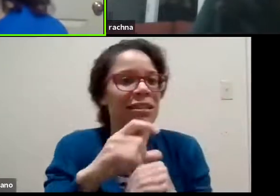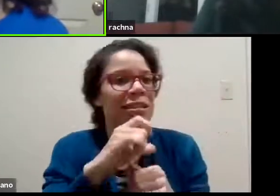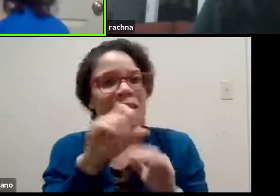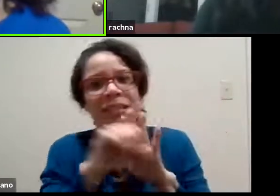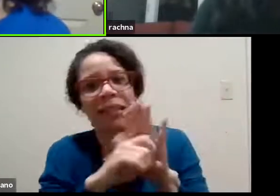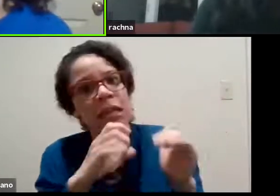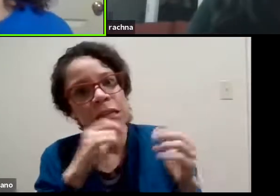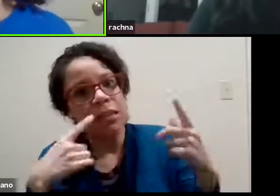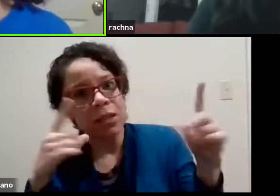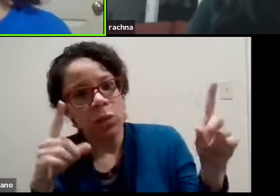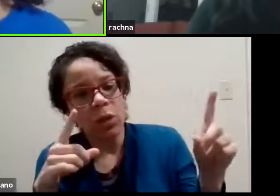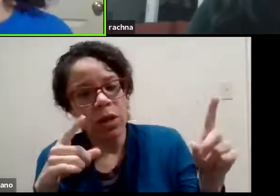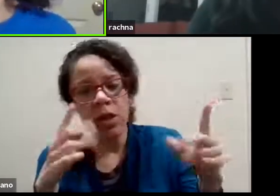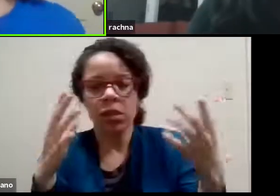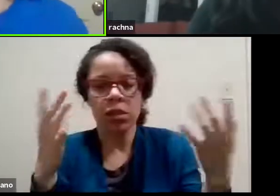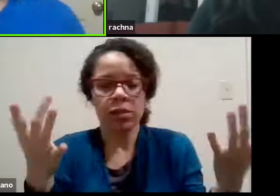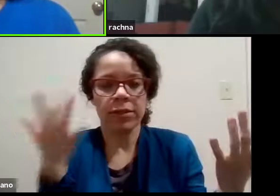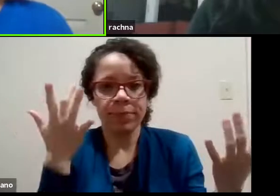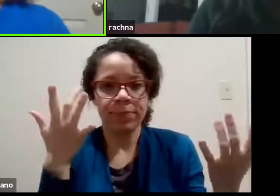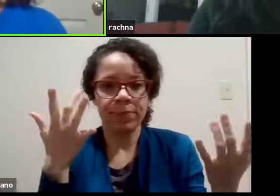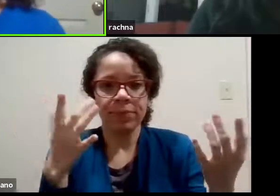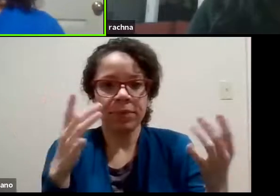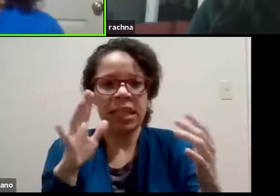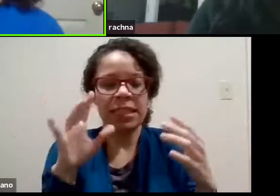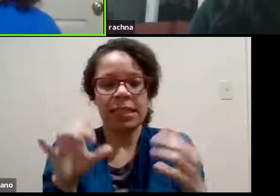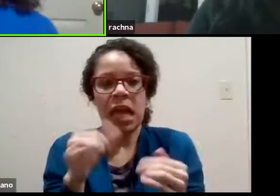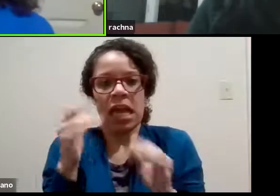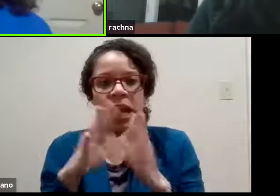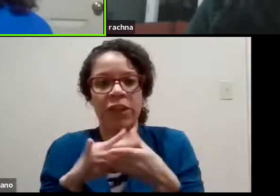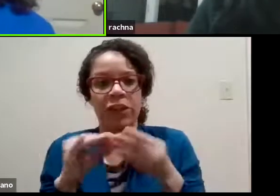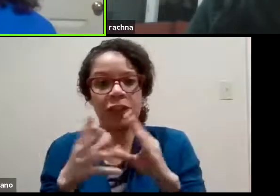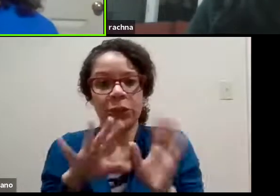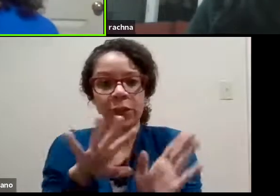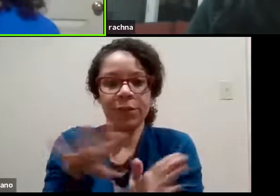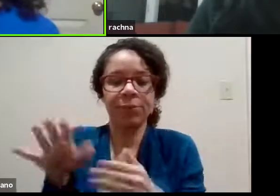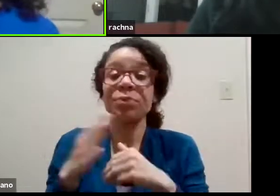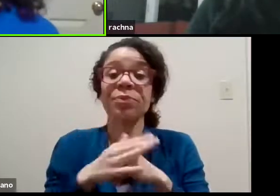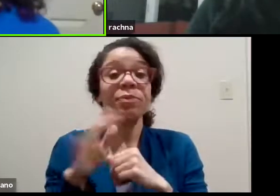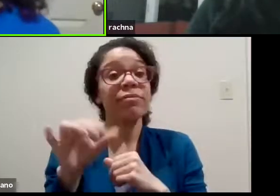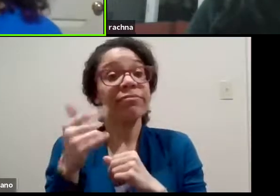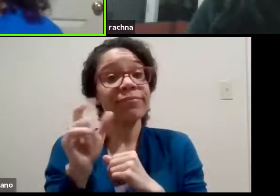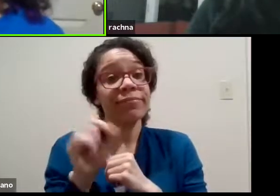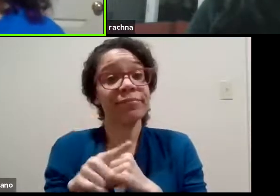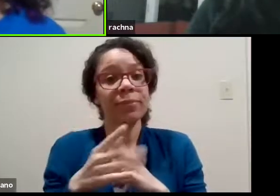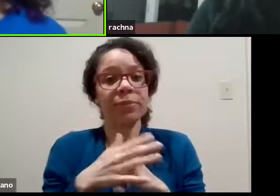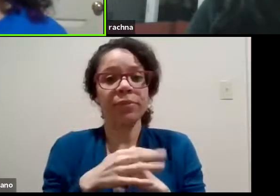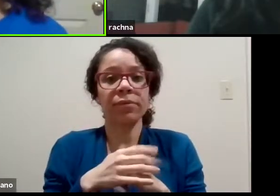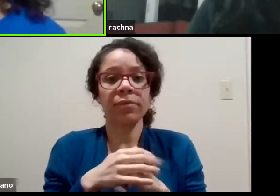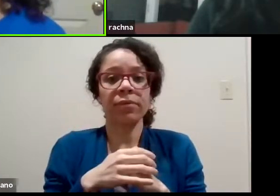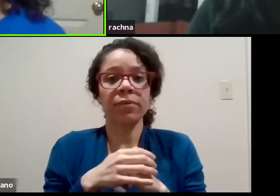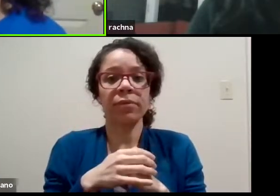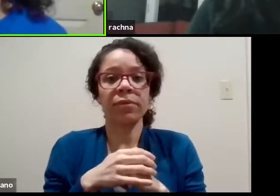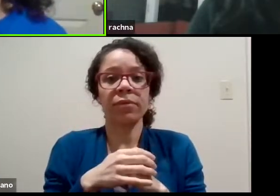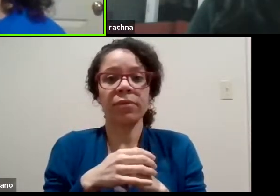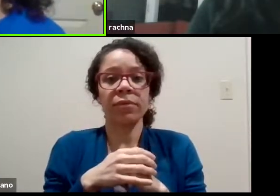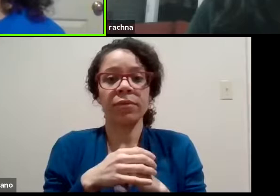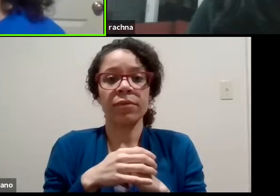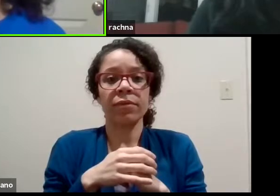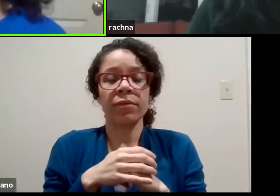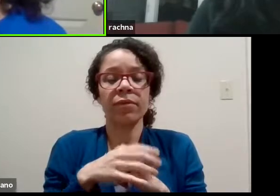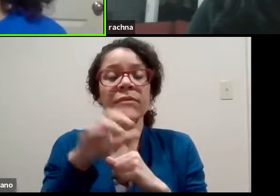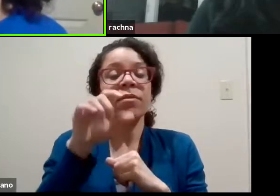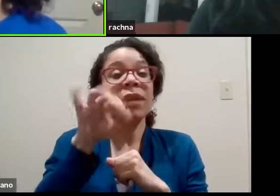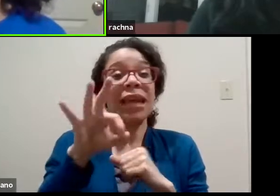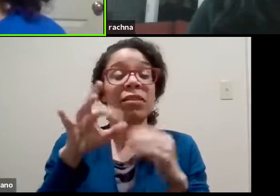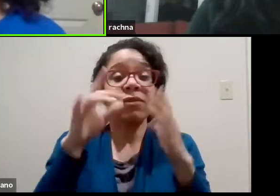system and not another, which is a whole other story together. All Let's see. Another question. If testing was done with